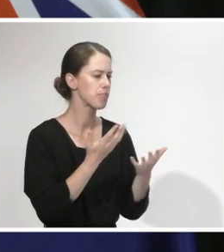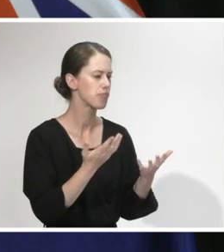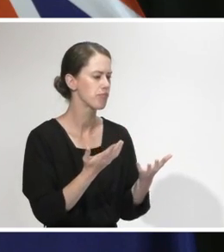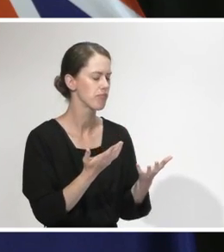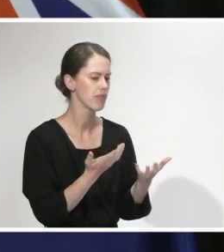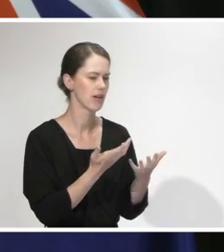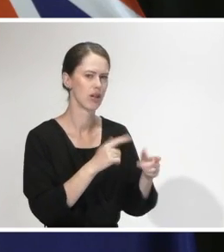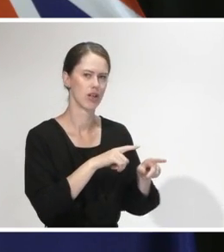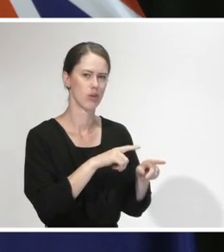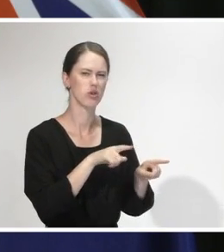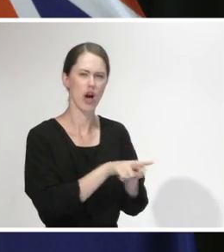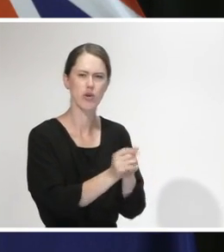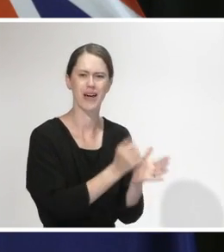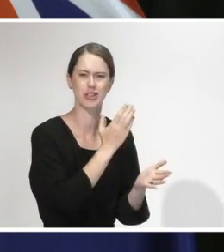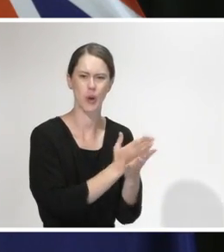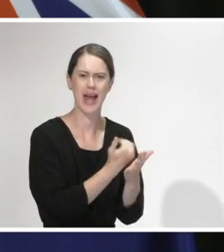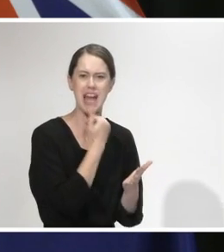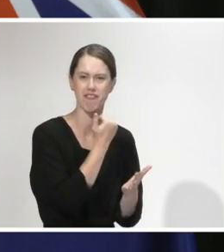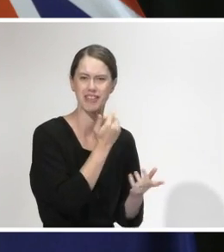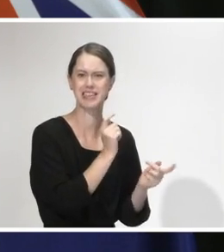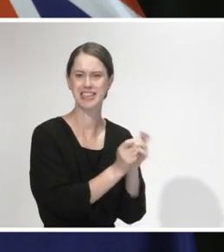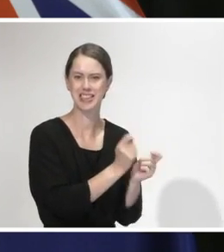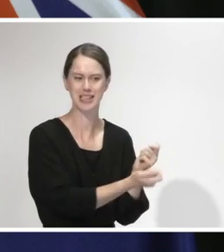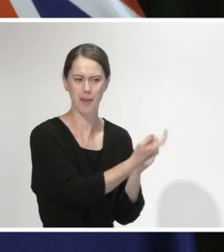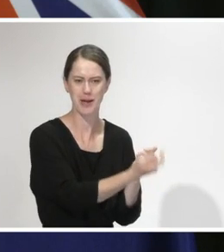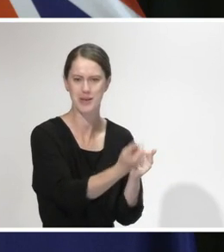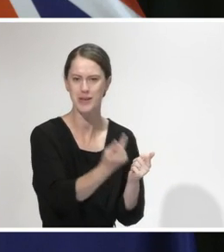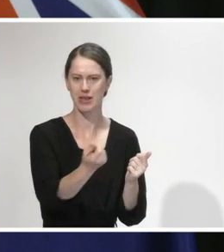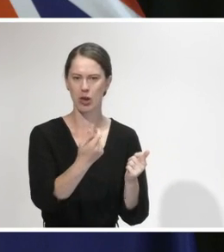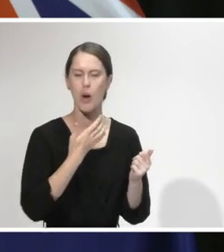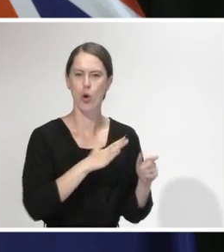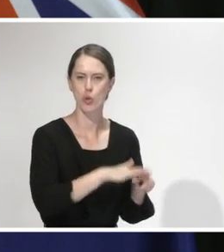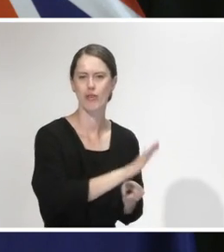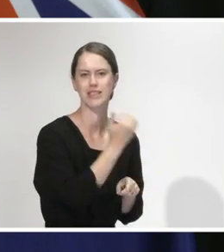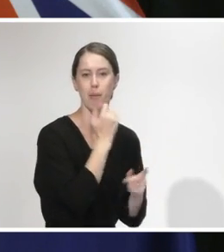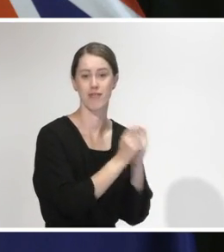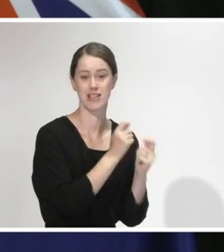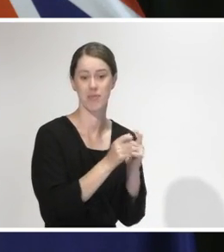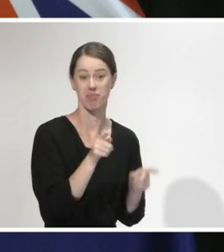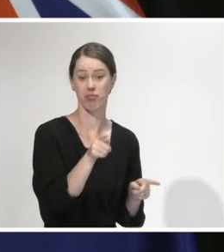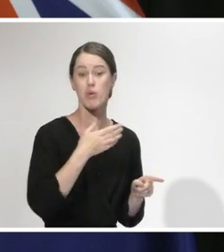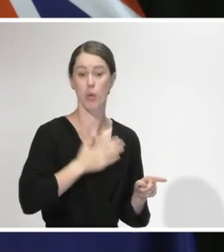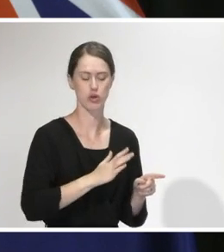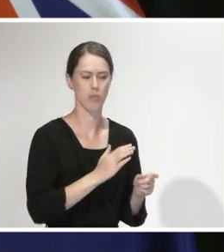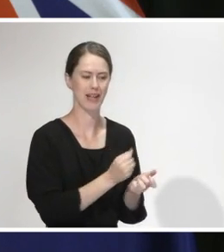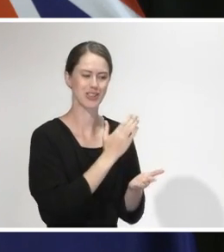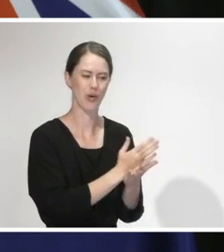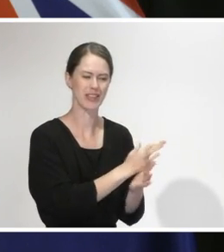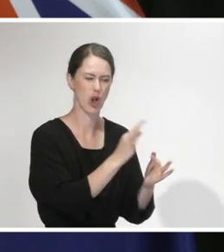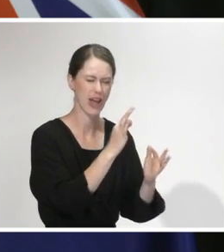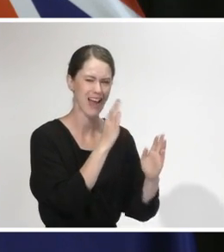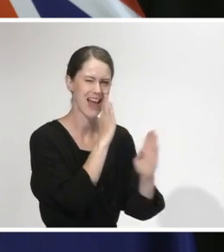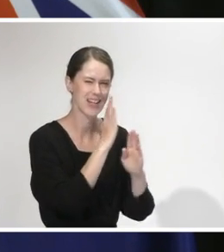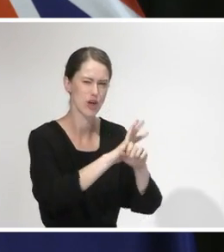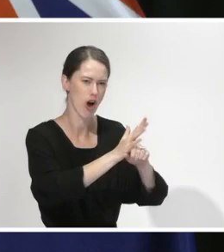some lengths to go out and ensure that there is testing available to try and increase the number of tests. So that's exactly what we want to rule out. We want to be sure